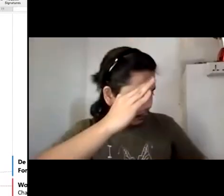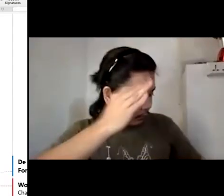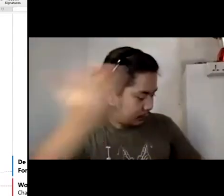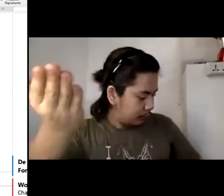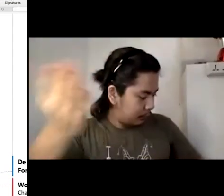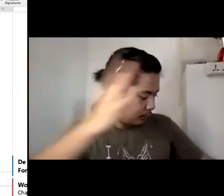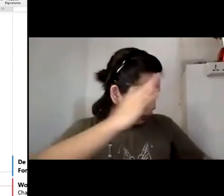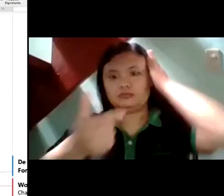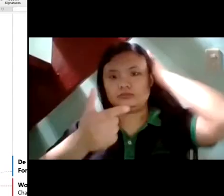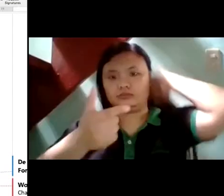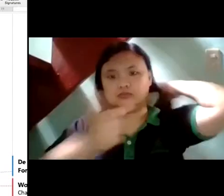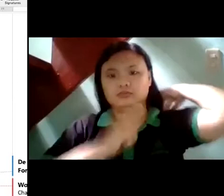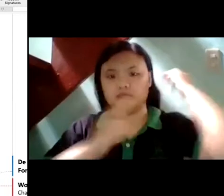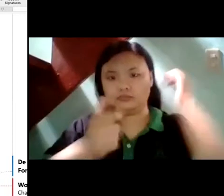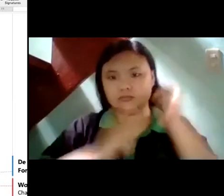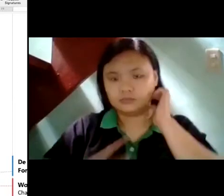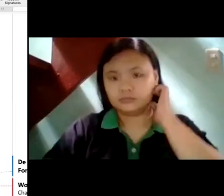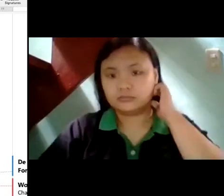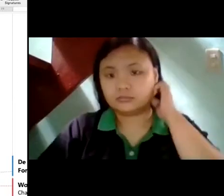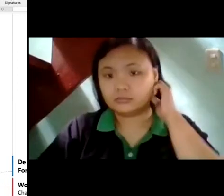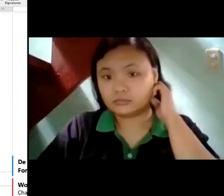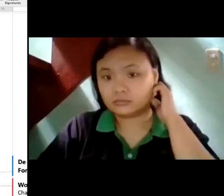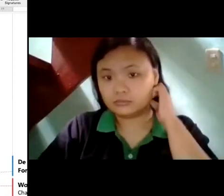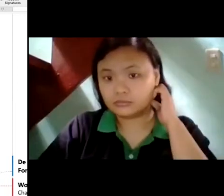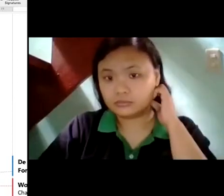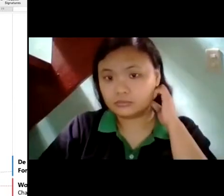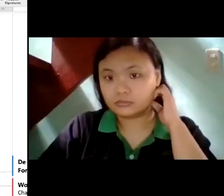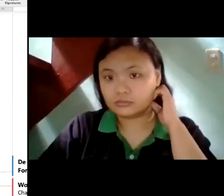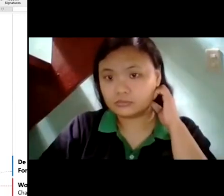Okay. Jasmine, you want to take over?